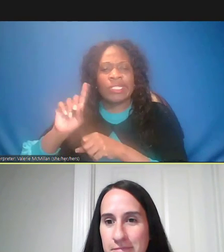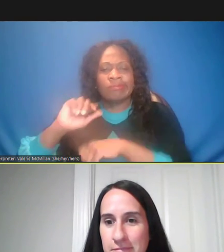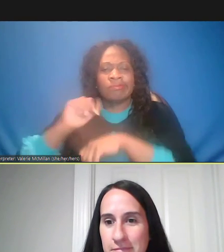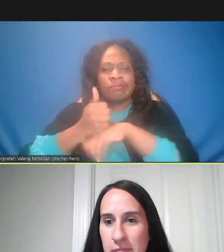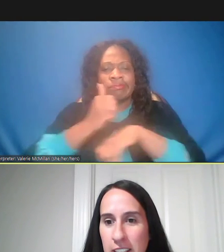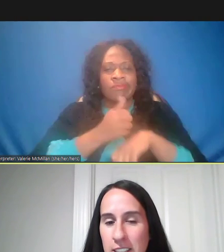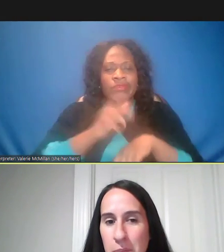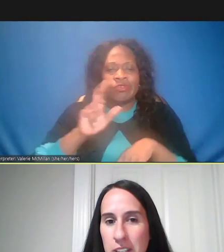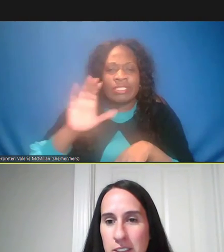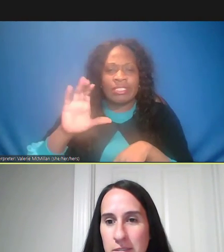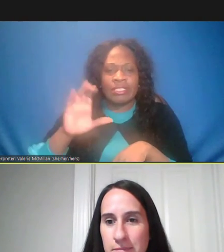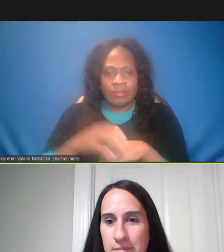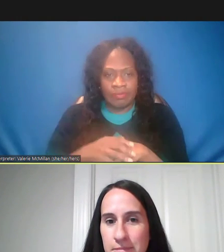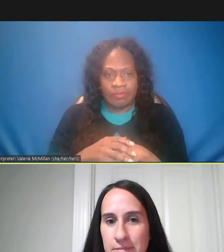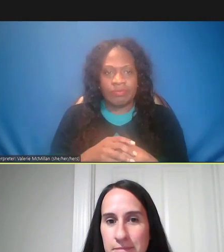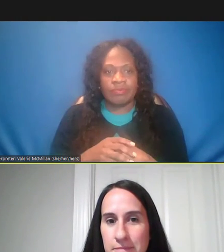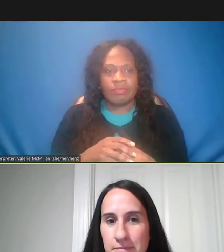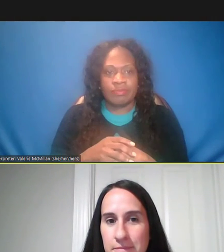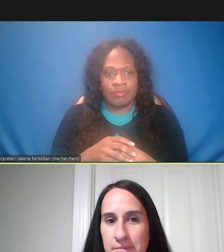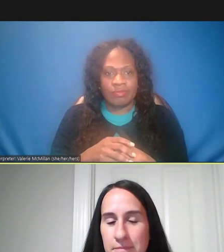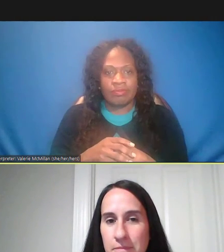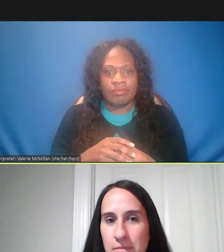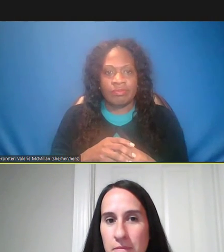centers. Next slide, please.